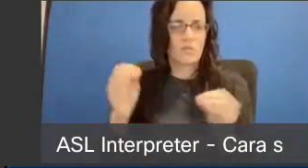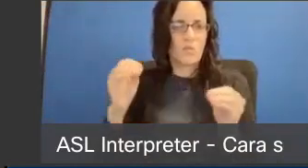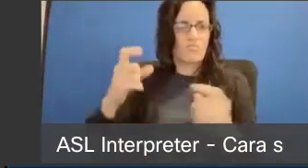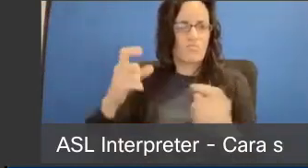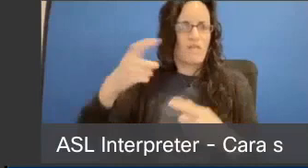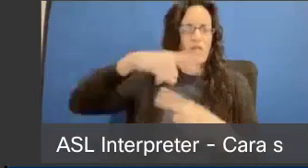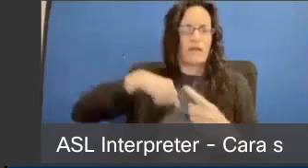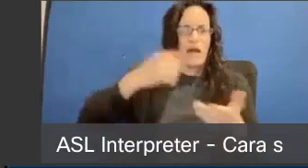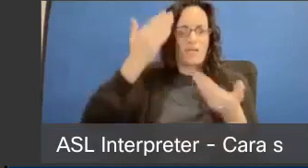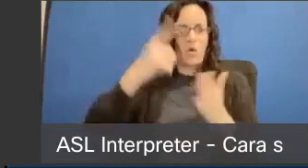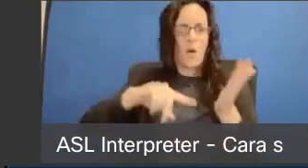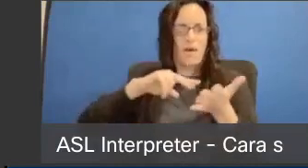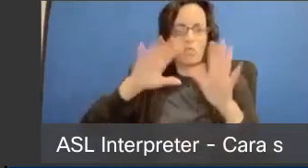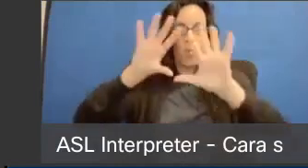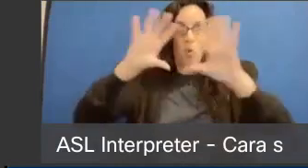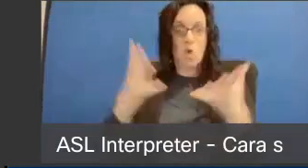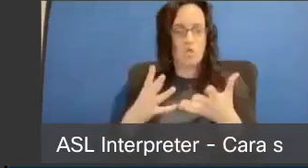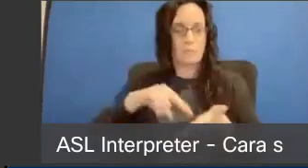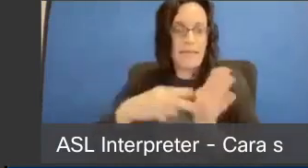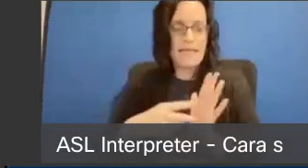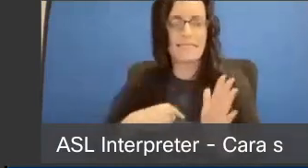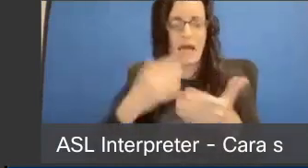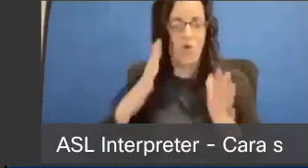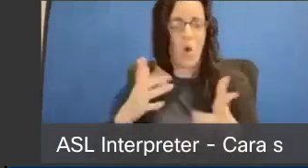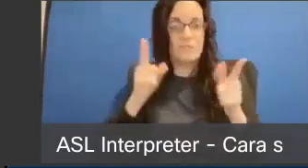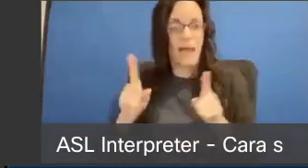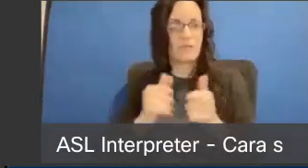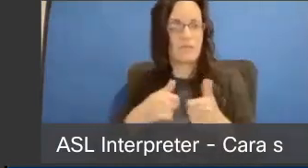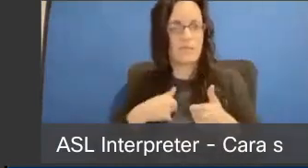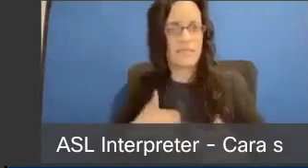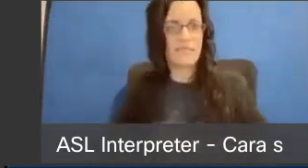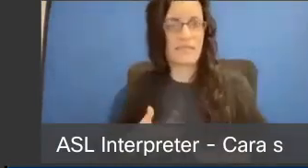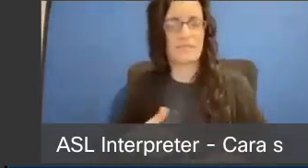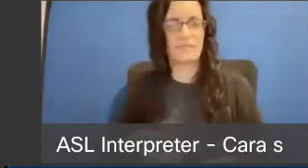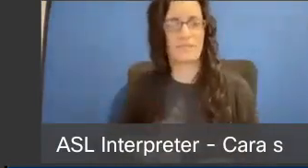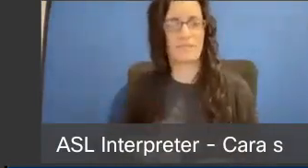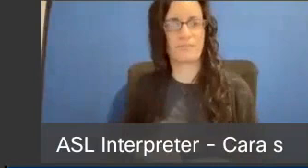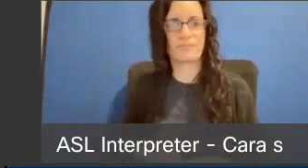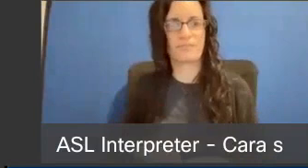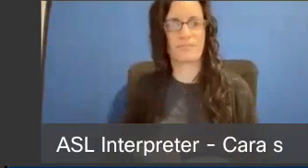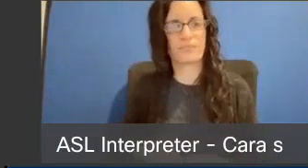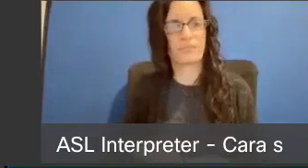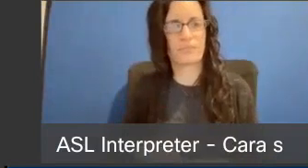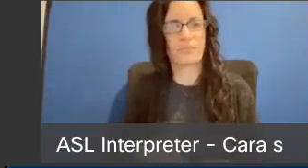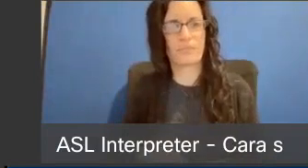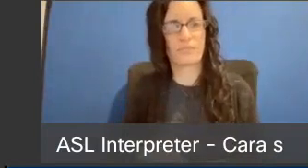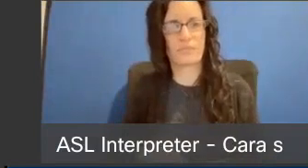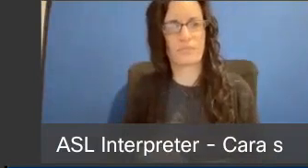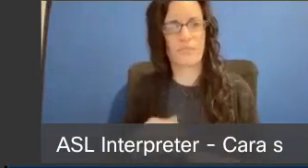world is about, or I don't know what's going on with me. Tell me to breathe. I was hospitalized through